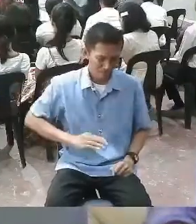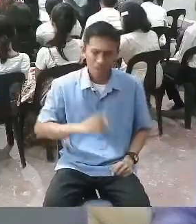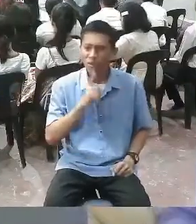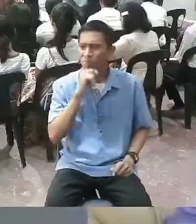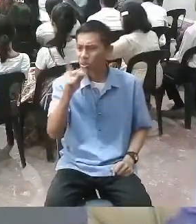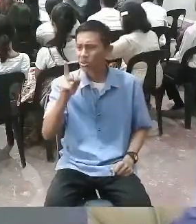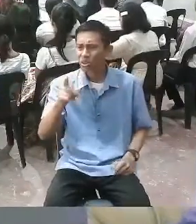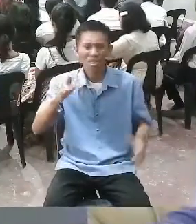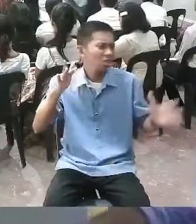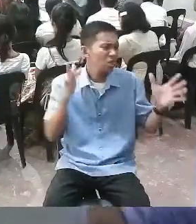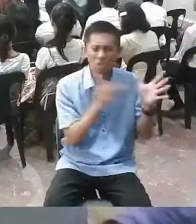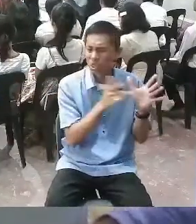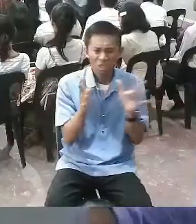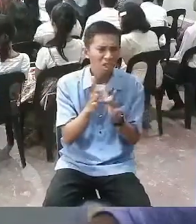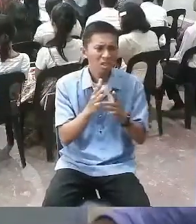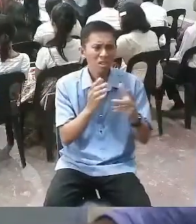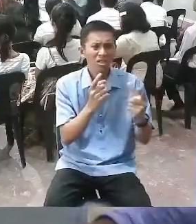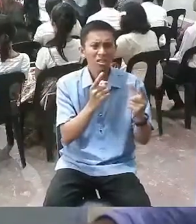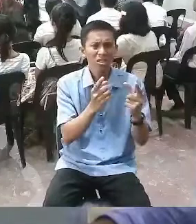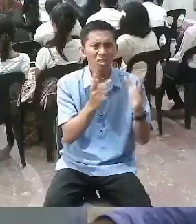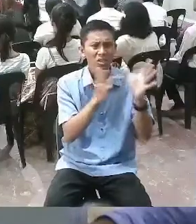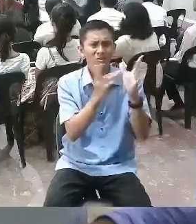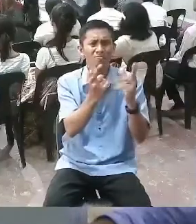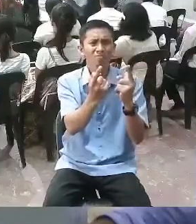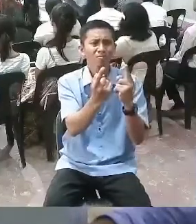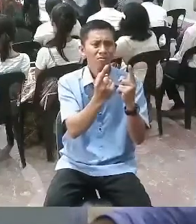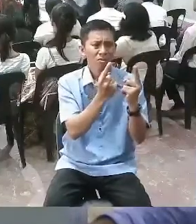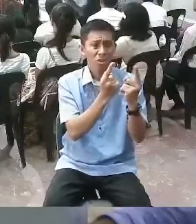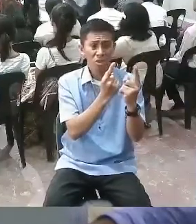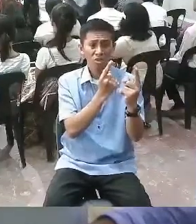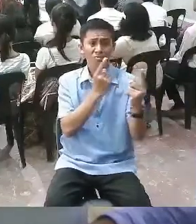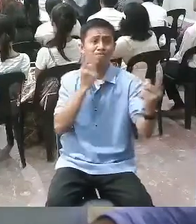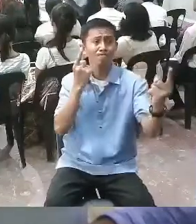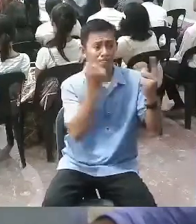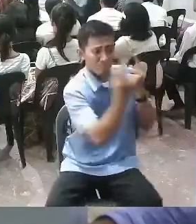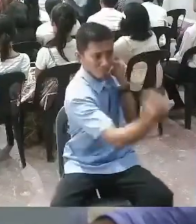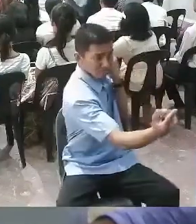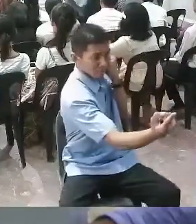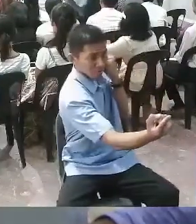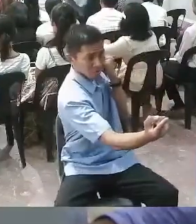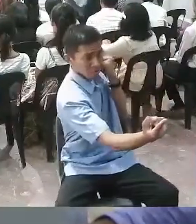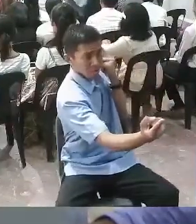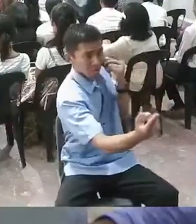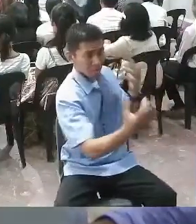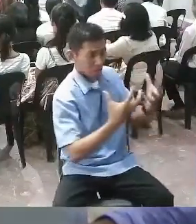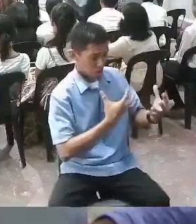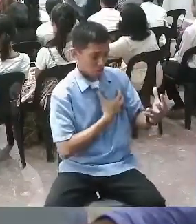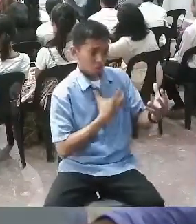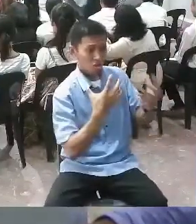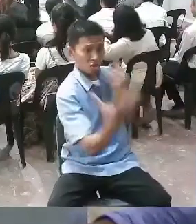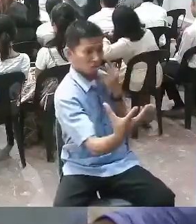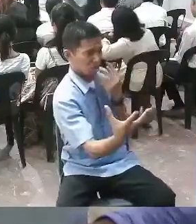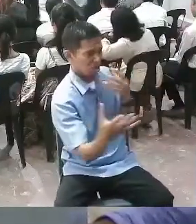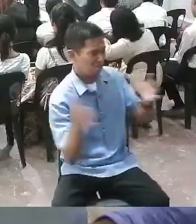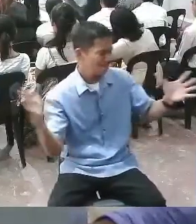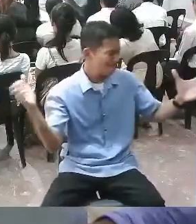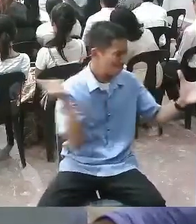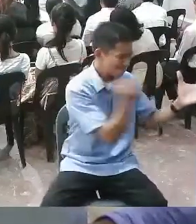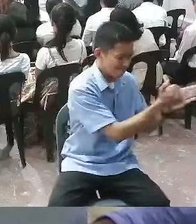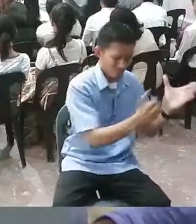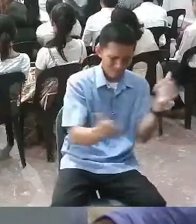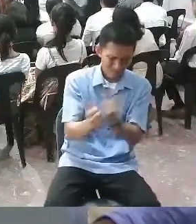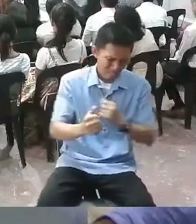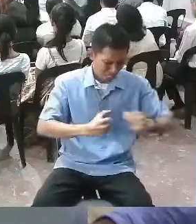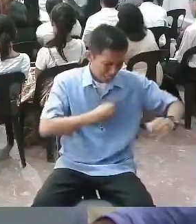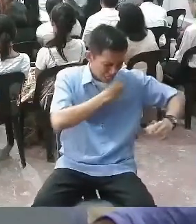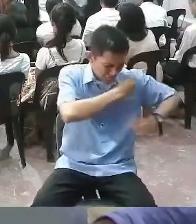our sin. He paid for my past sins. He paid